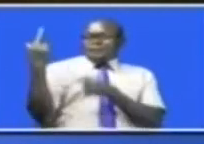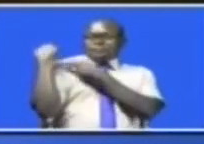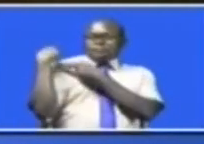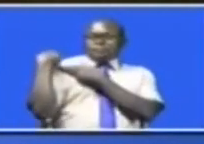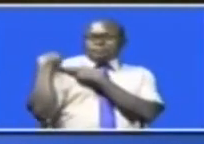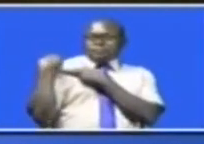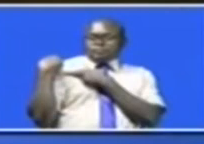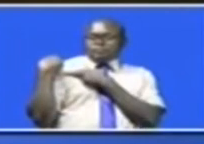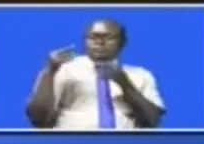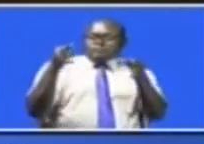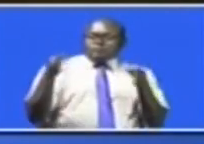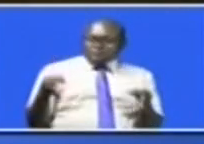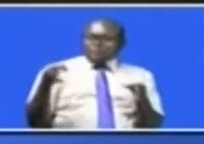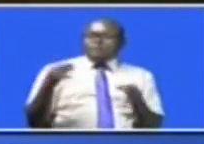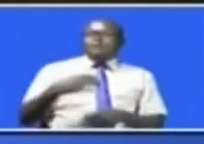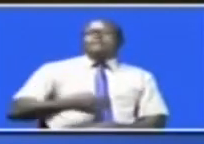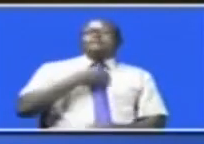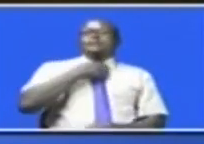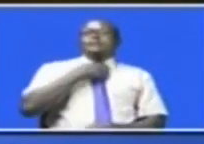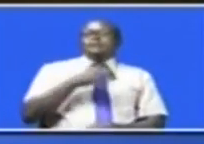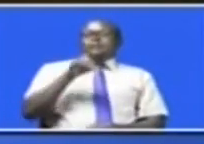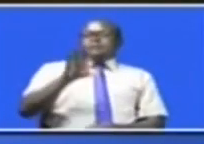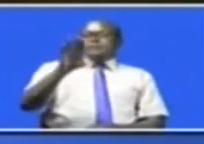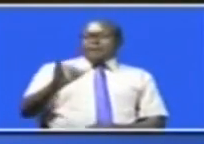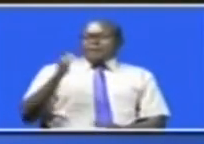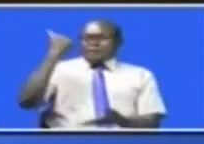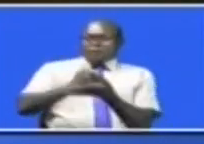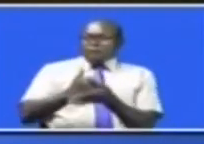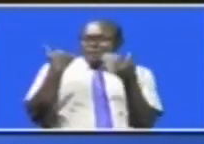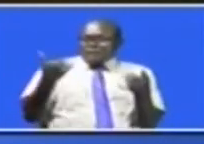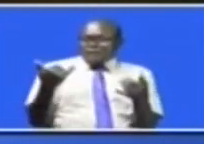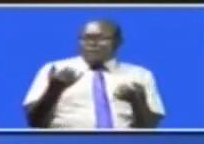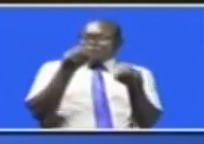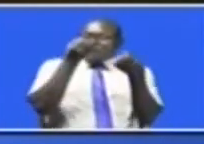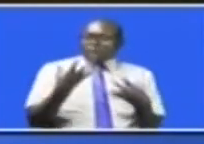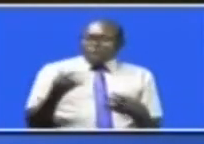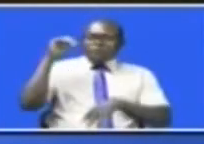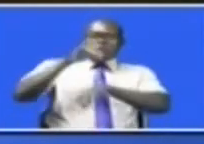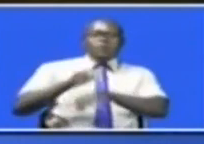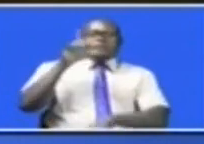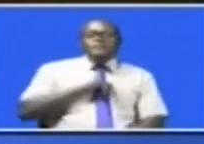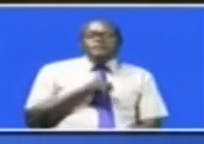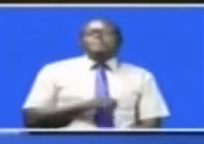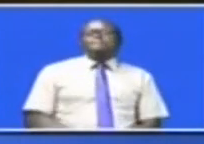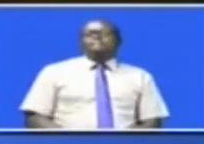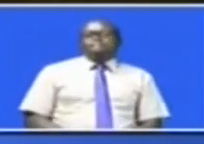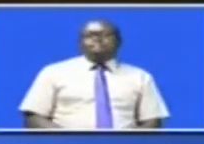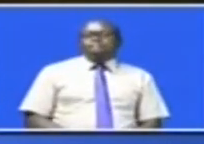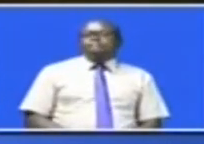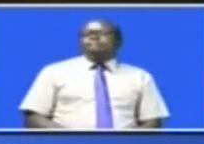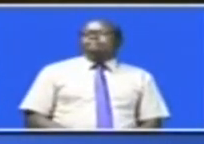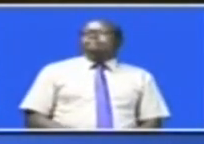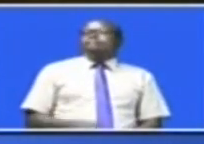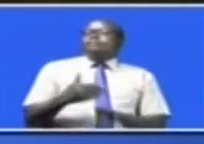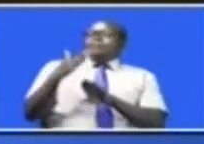has paid a date or a visit here at the DCI. Now, the information that we are getting is that whereas they